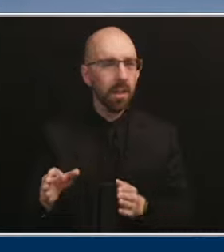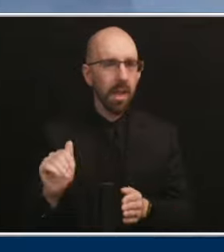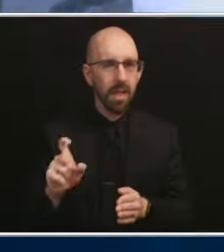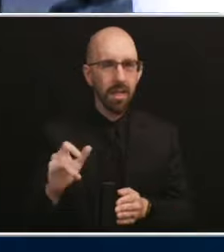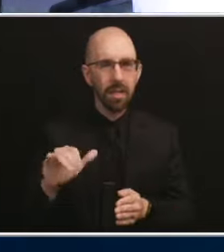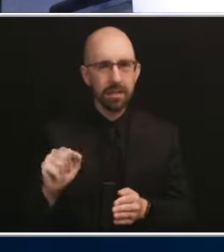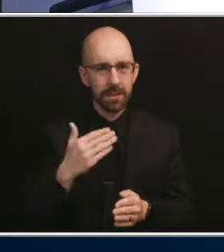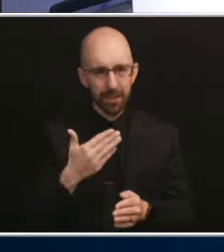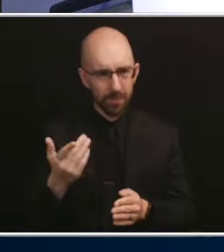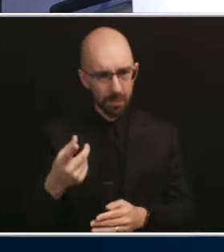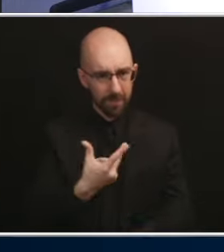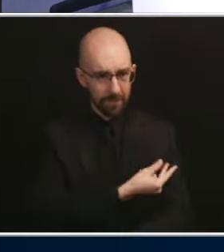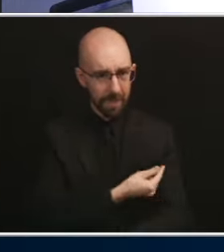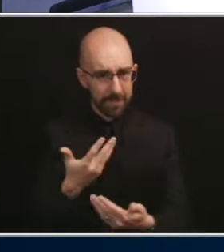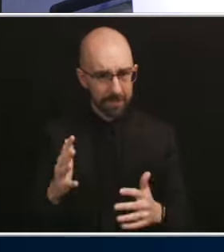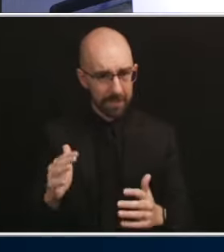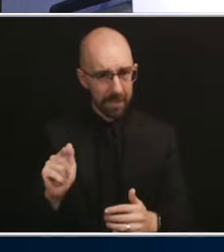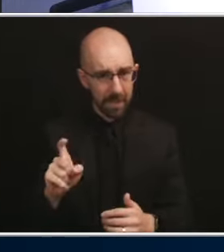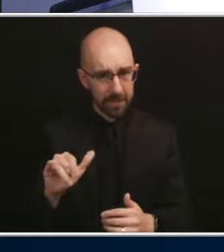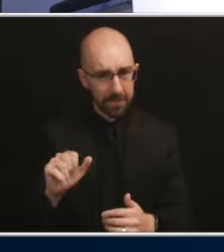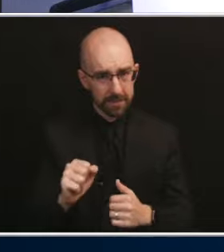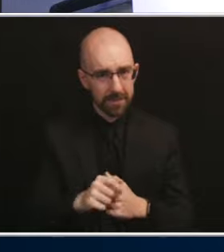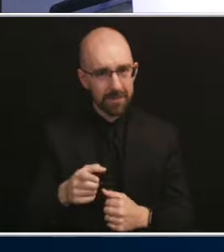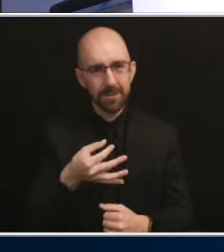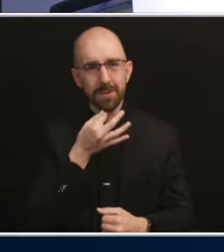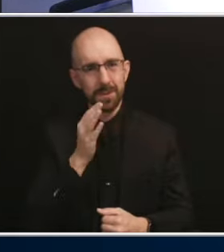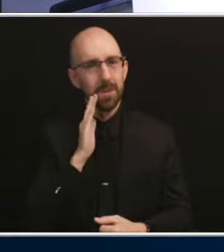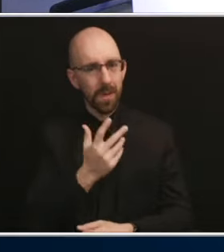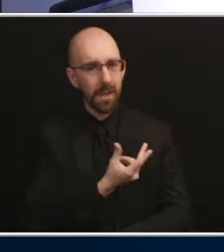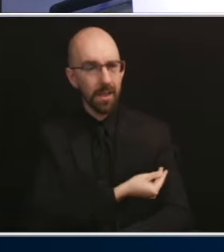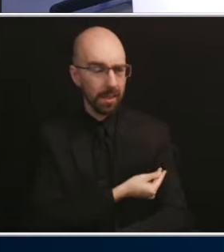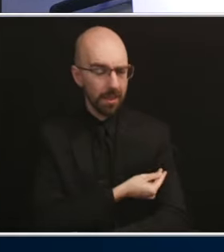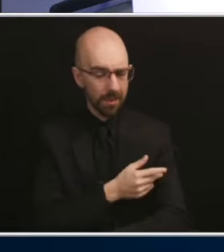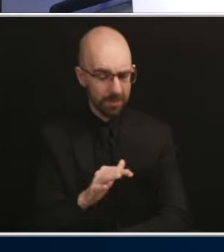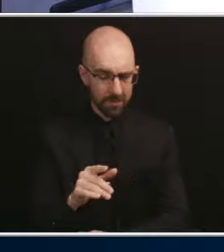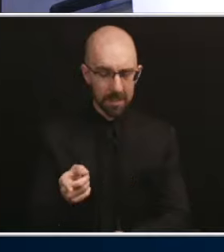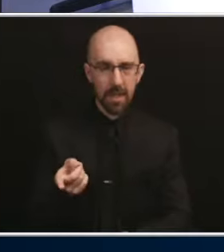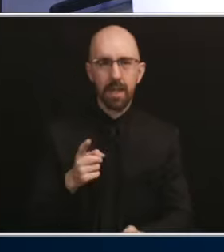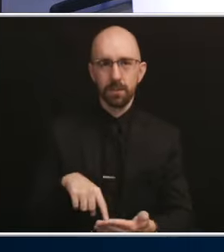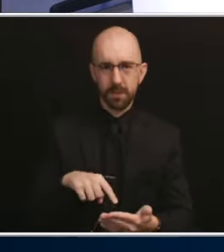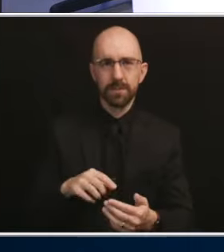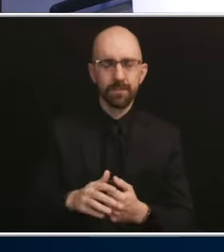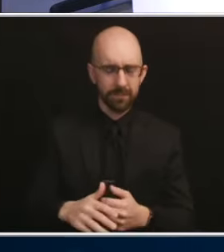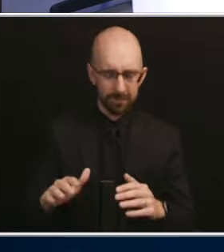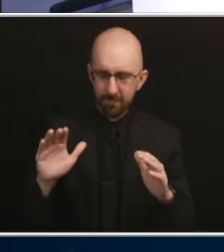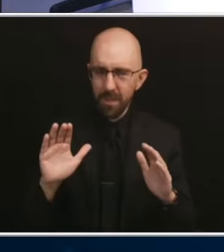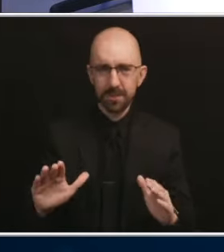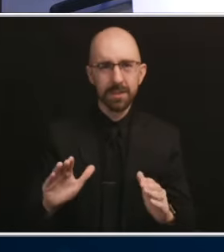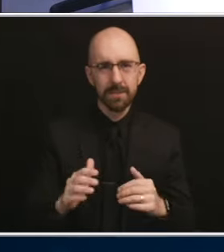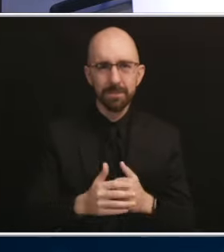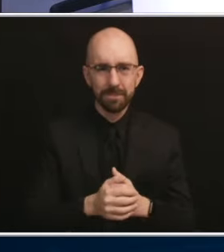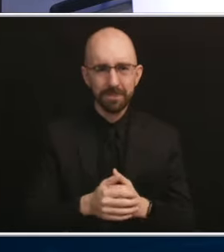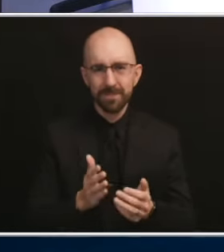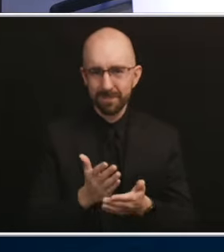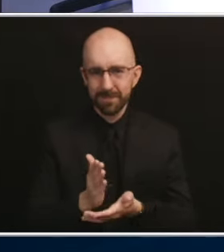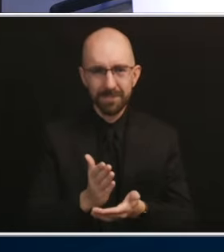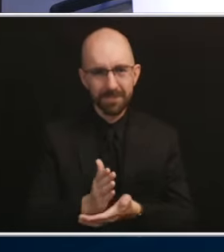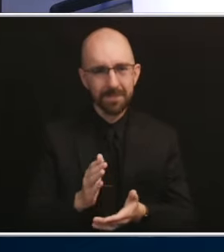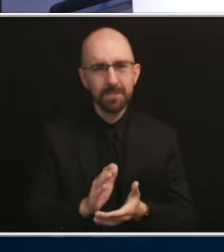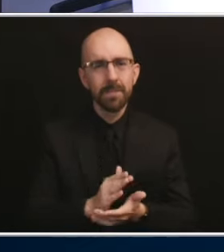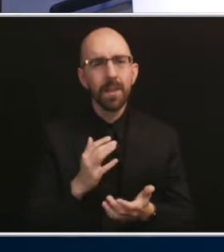vaccinated, Alexis? I'm about to get vaccinated next week. Excellent. I'm all set. All right. I just want to